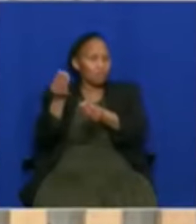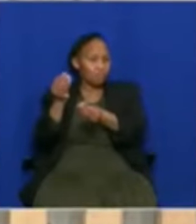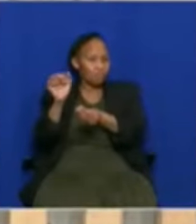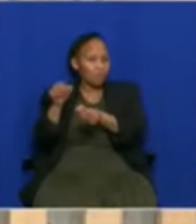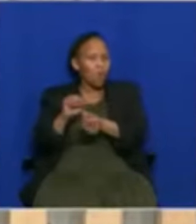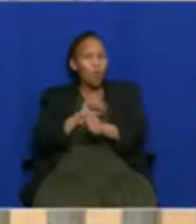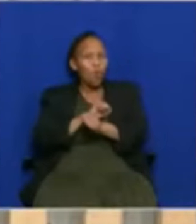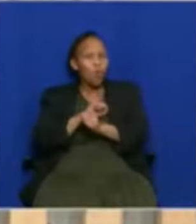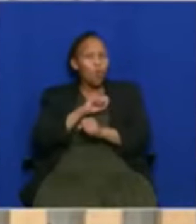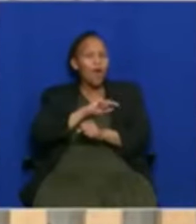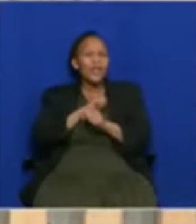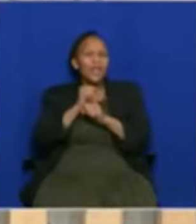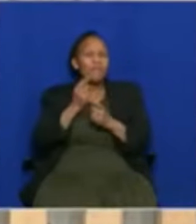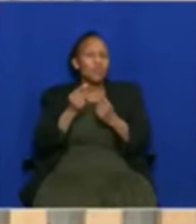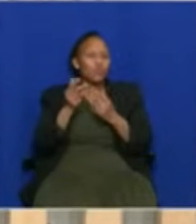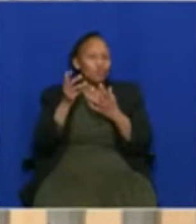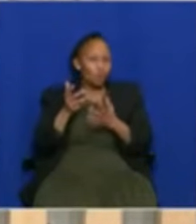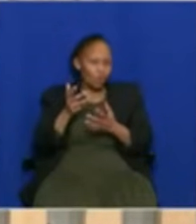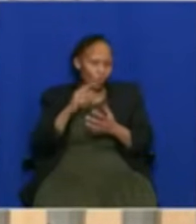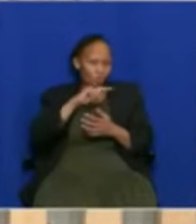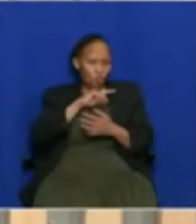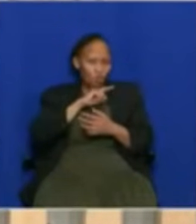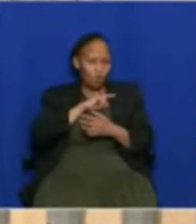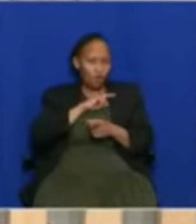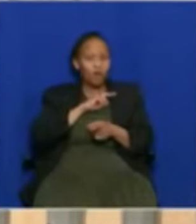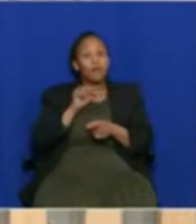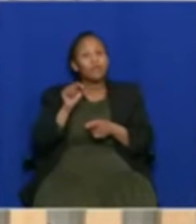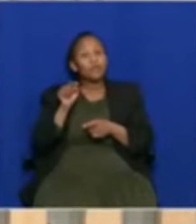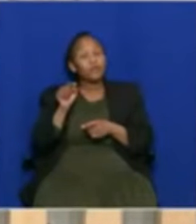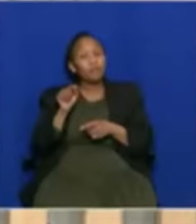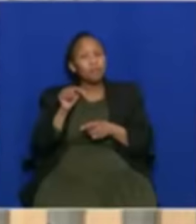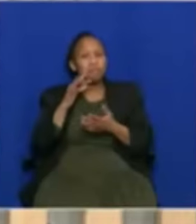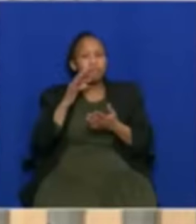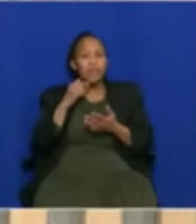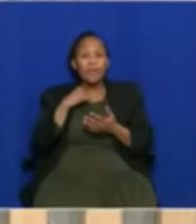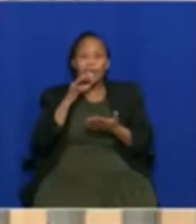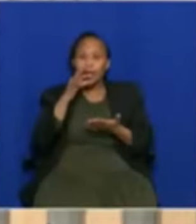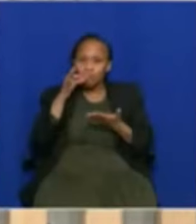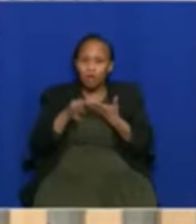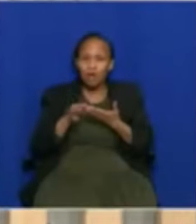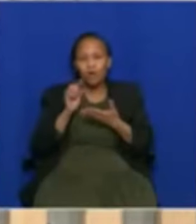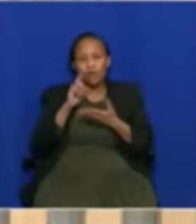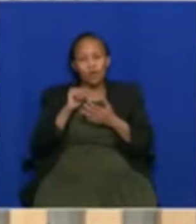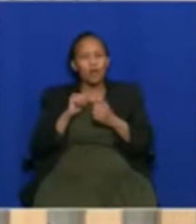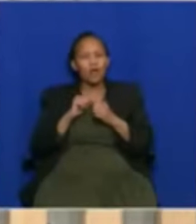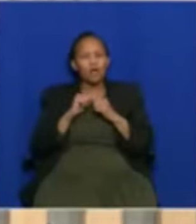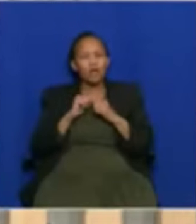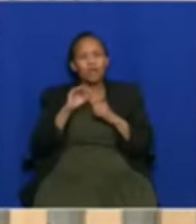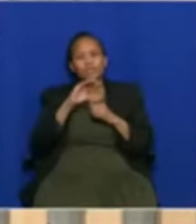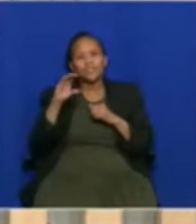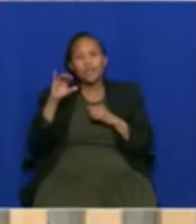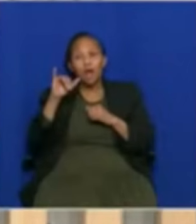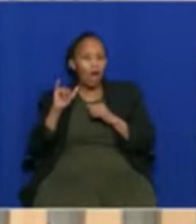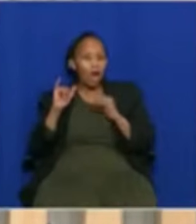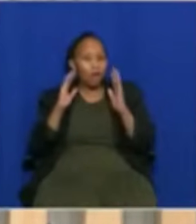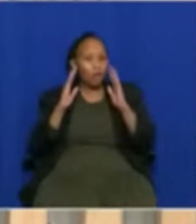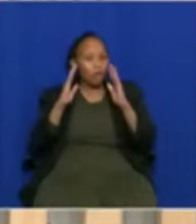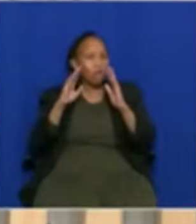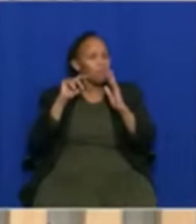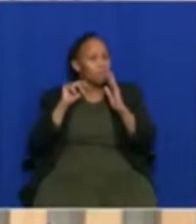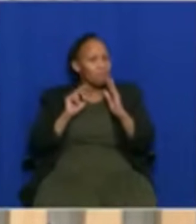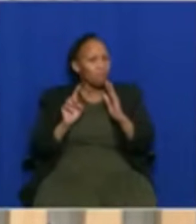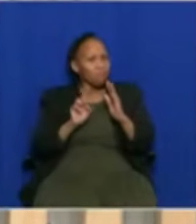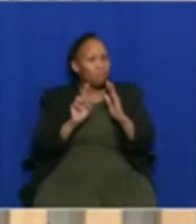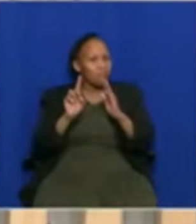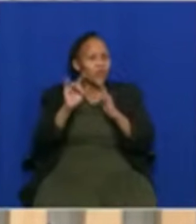coming across as suggesting that you walked the passages of CI and relied on previous relationships you had to